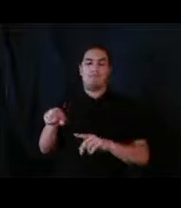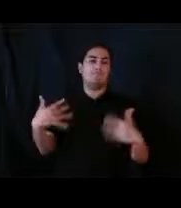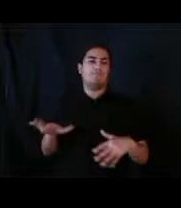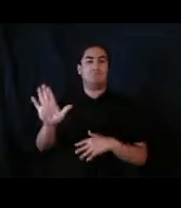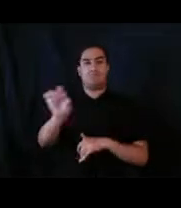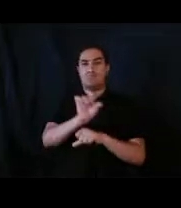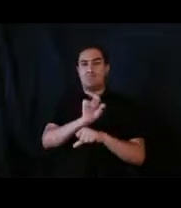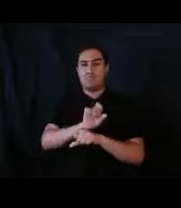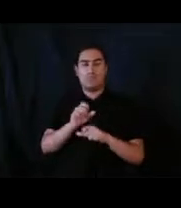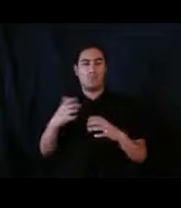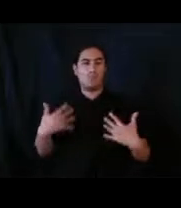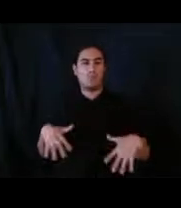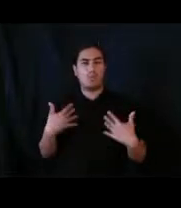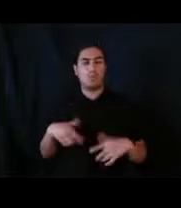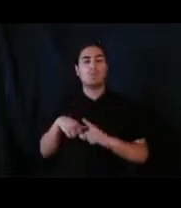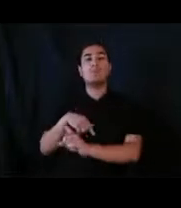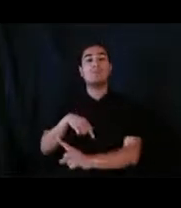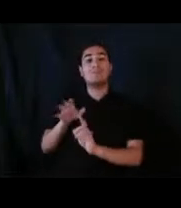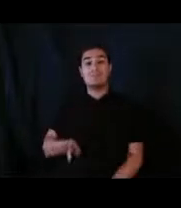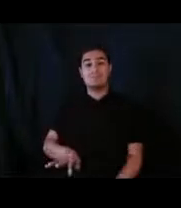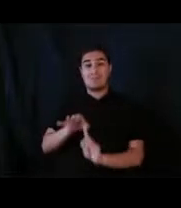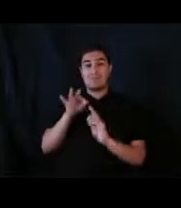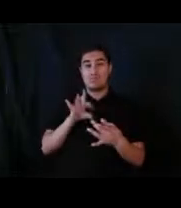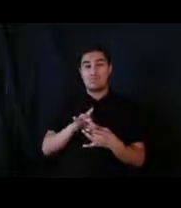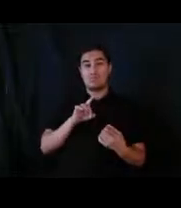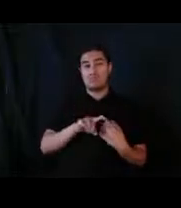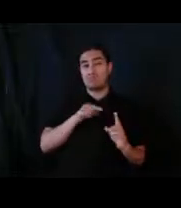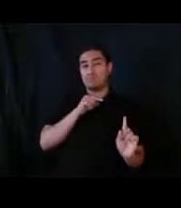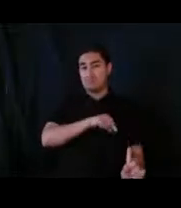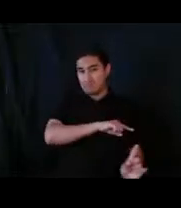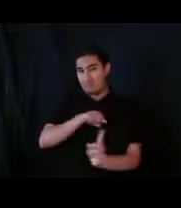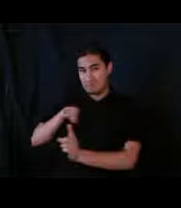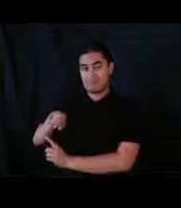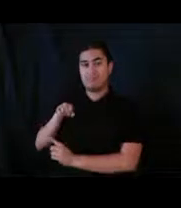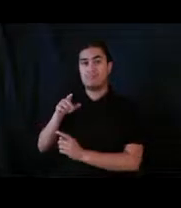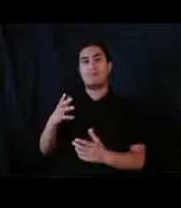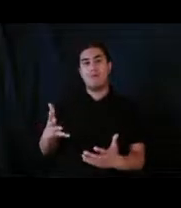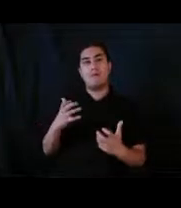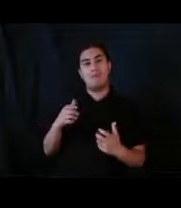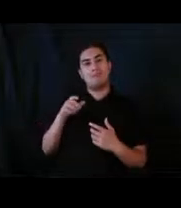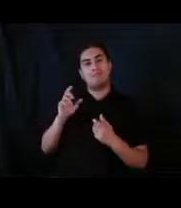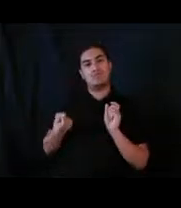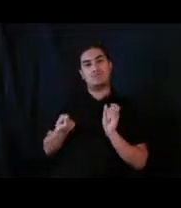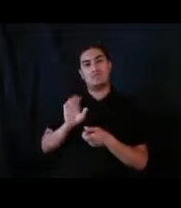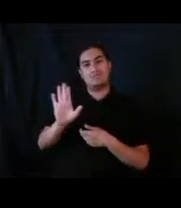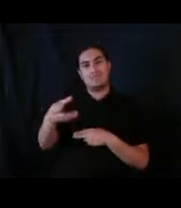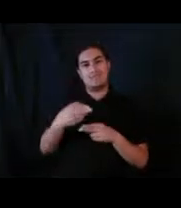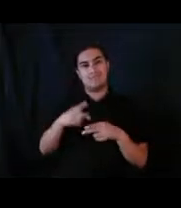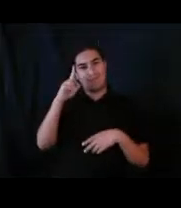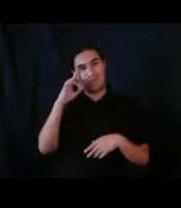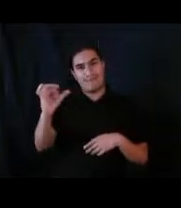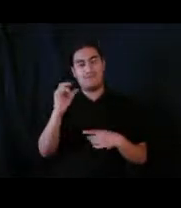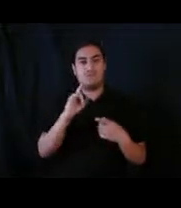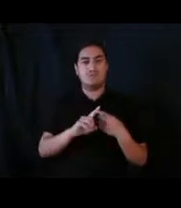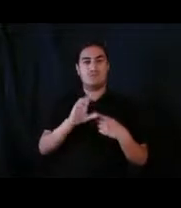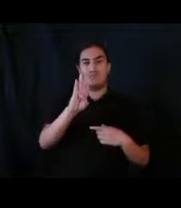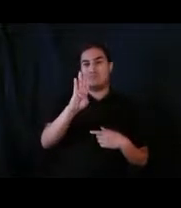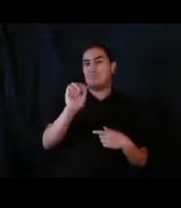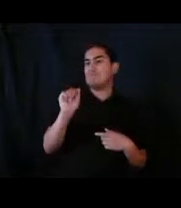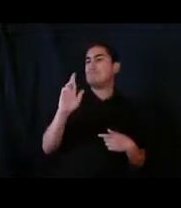regional transportation improvements especially bart has made me want to change his name forever to bart le